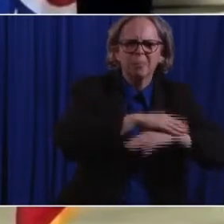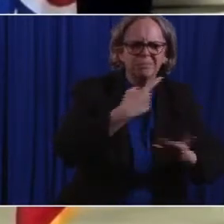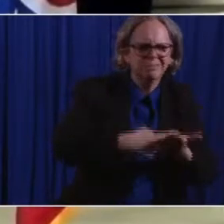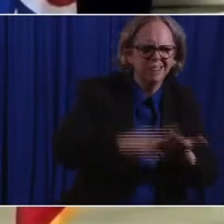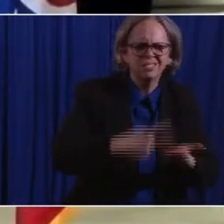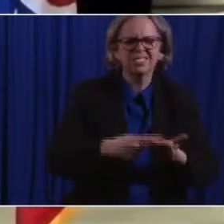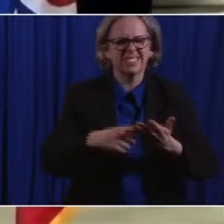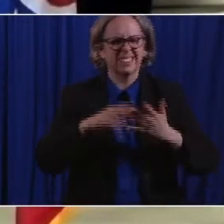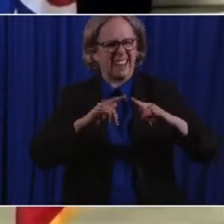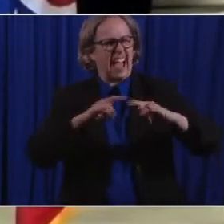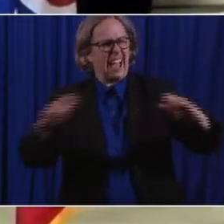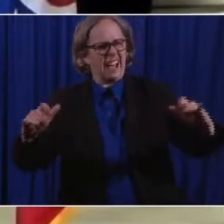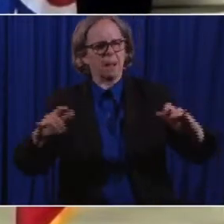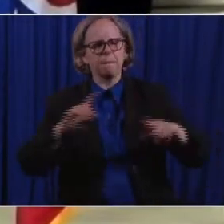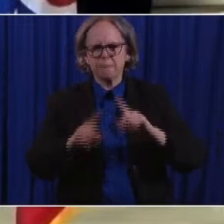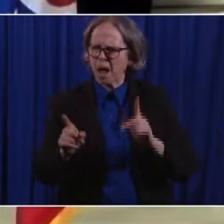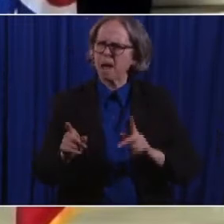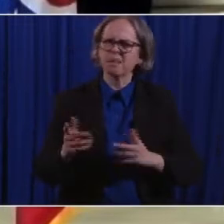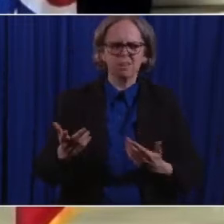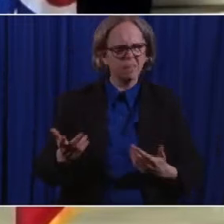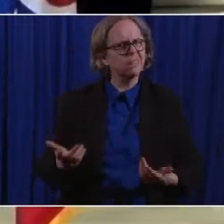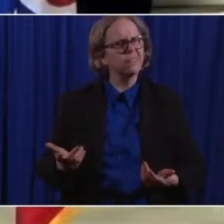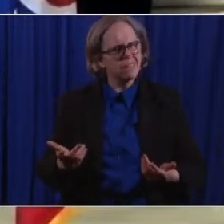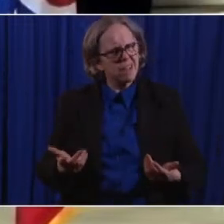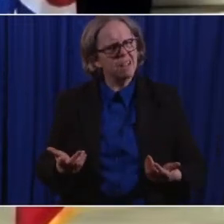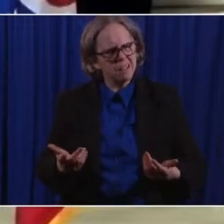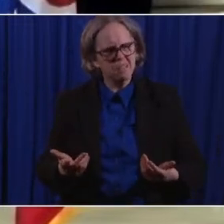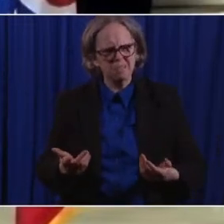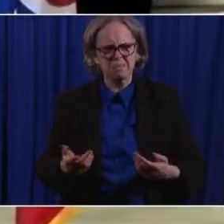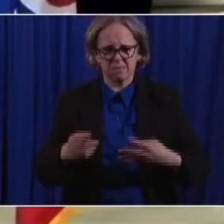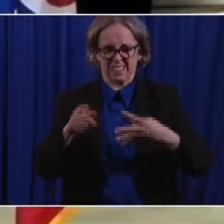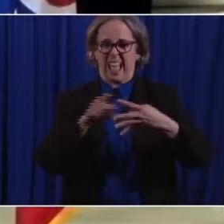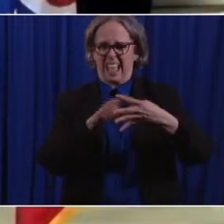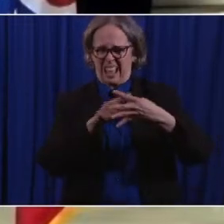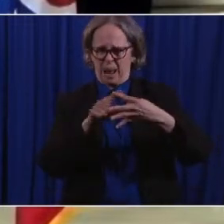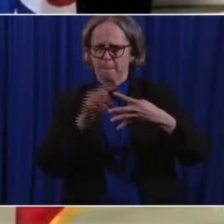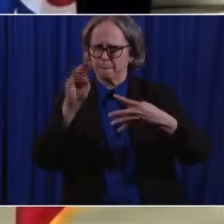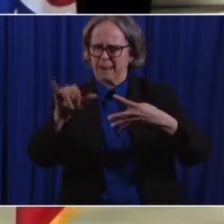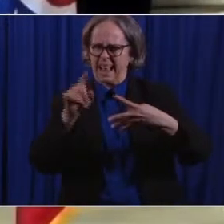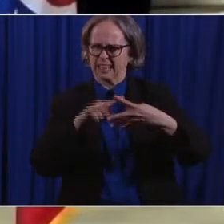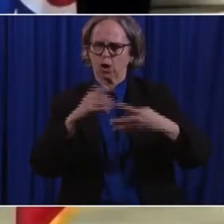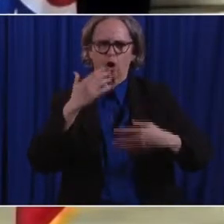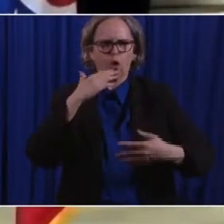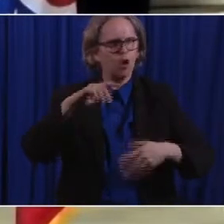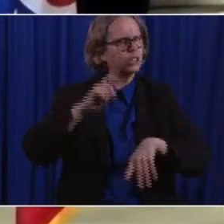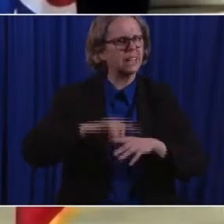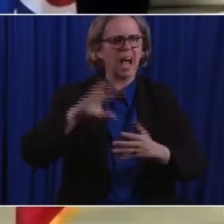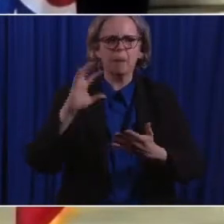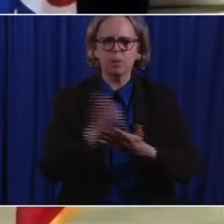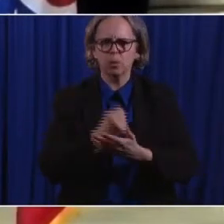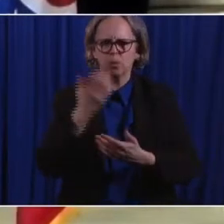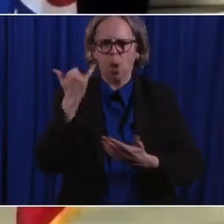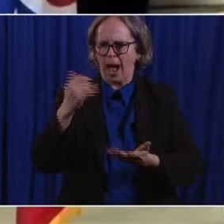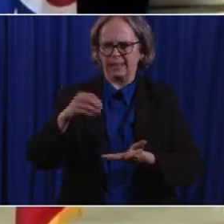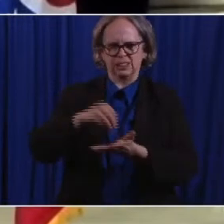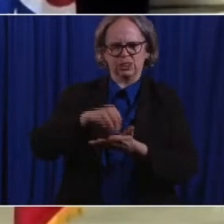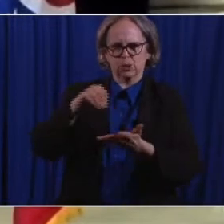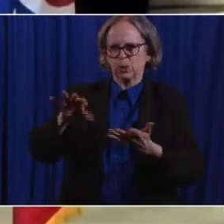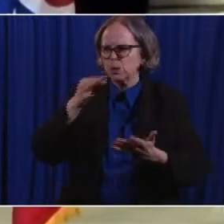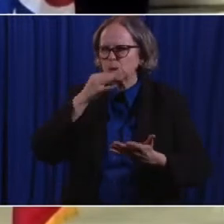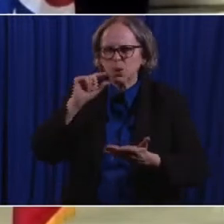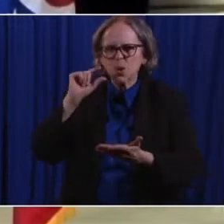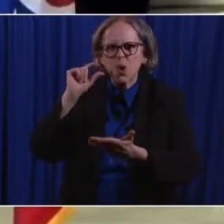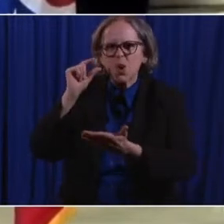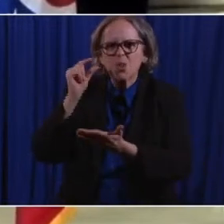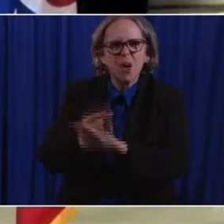to a time that students are going to make the next decision about what they're going to do in the upcoming school year. And we